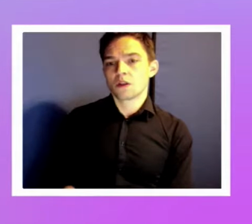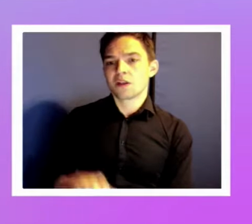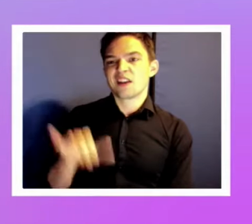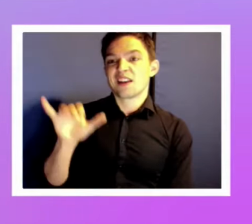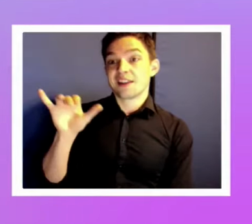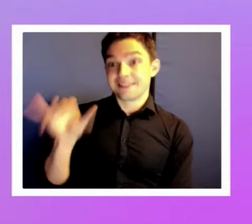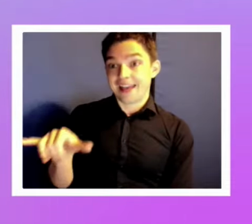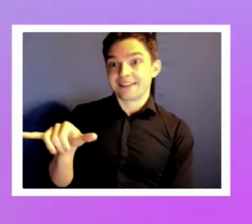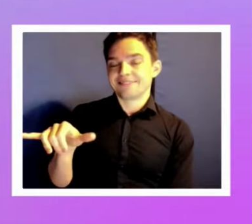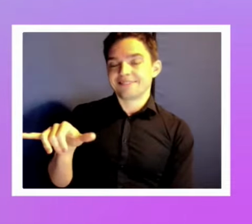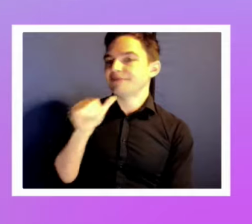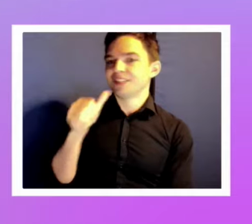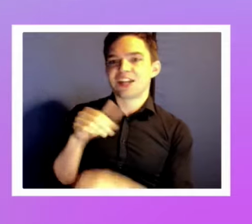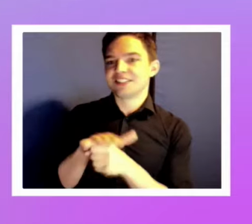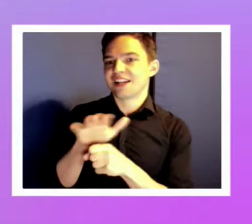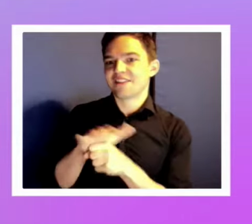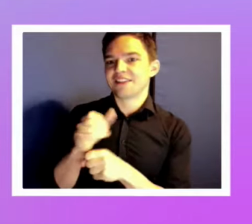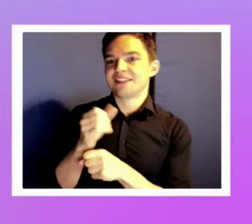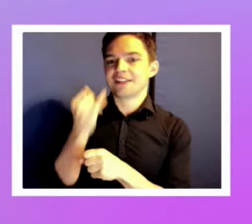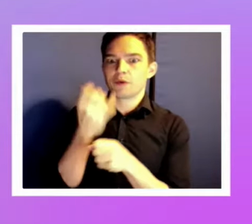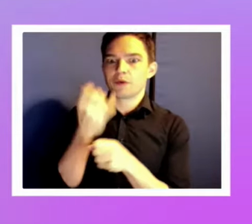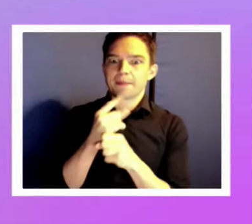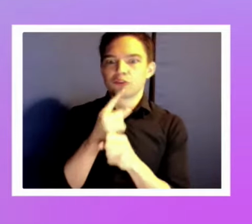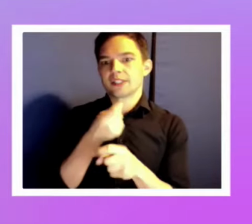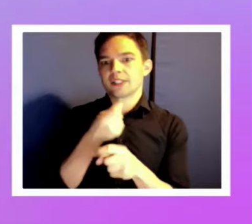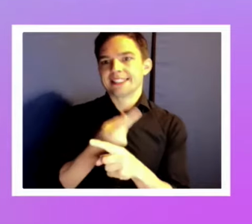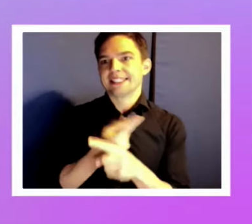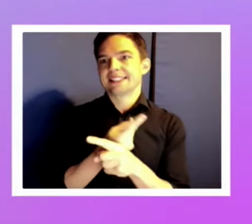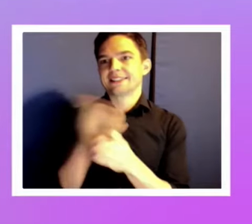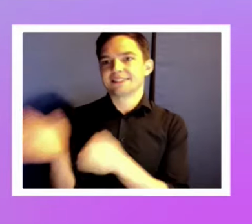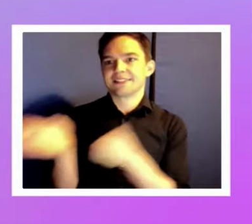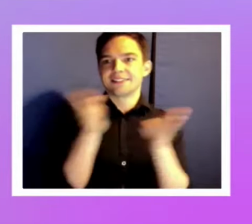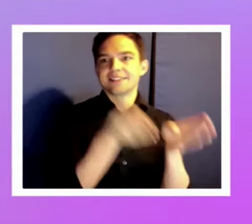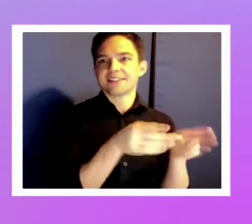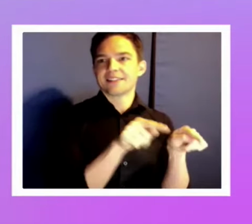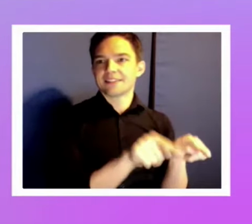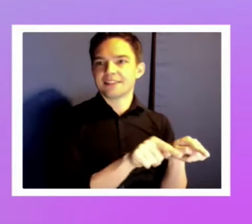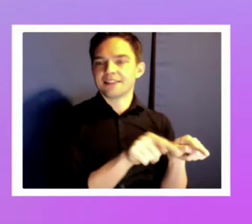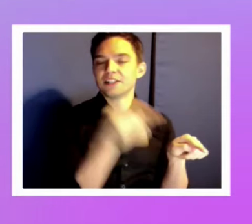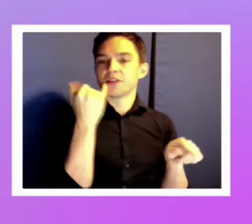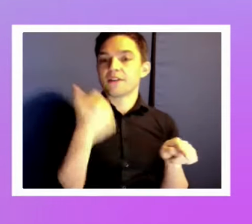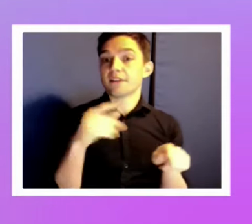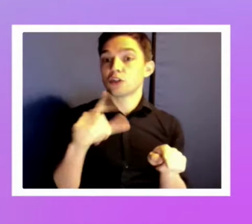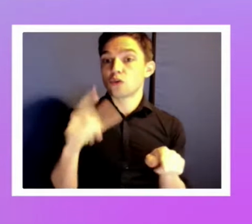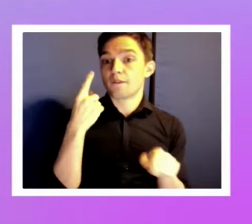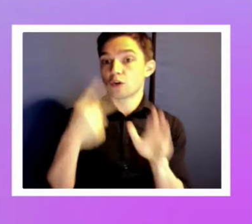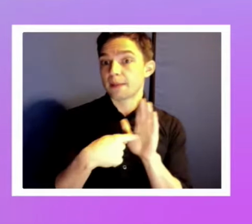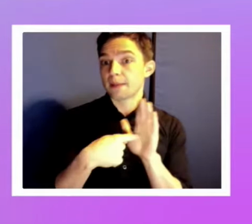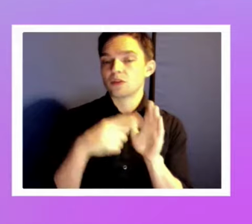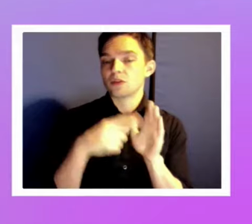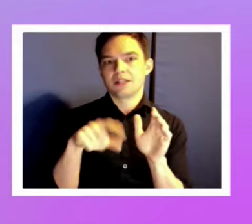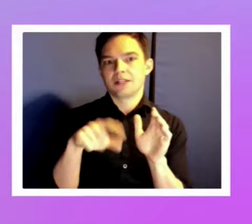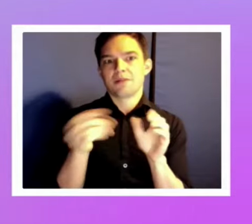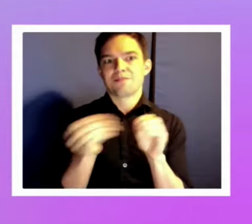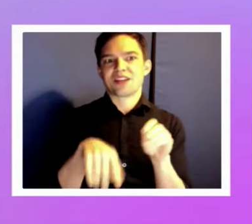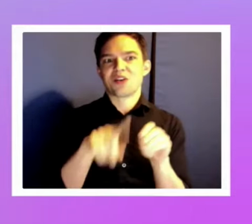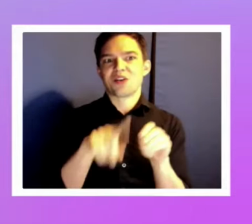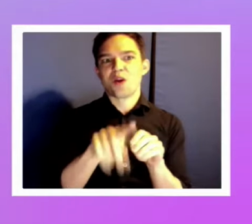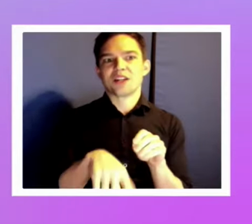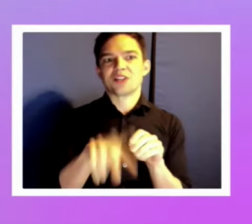enough if you want to ensure consistency. So if you have a tool, for example, you need more than one or two